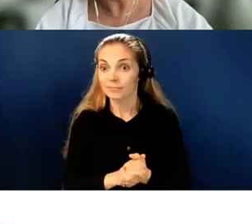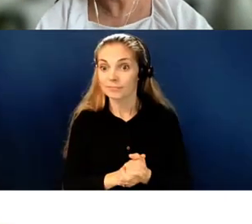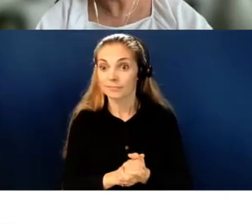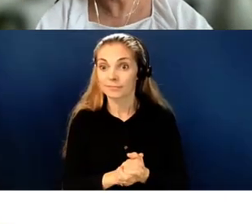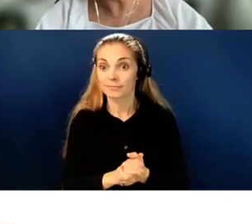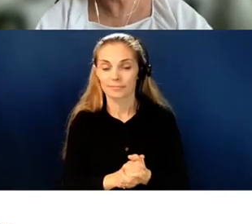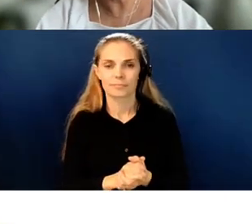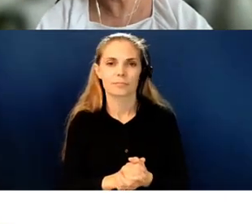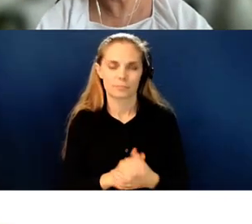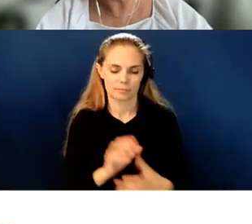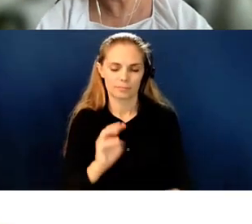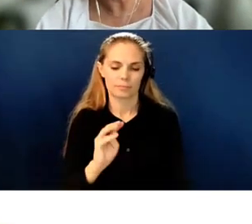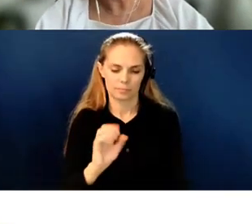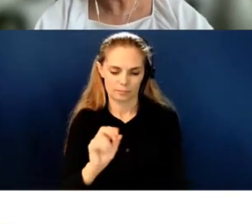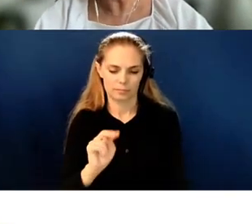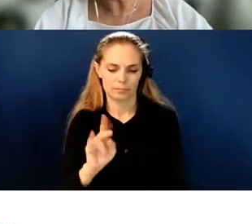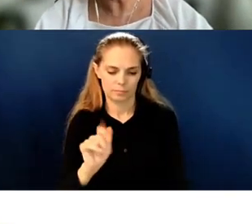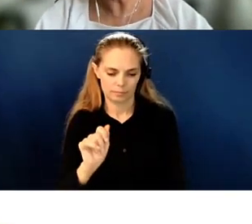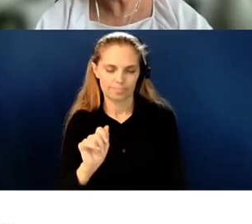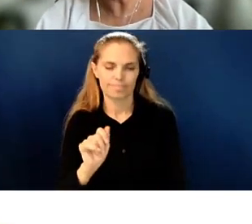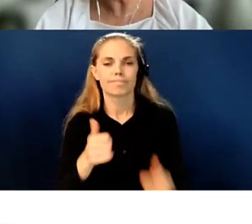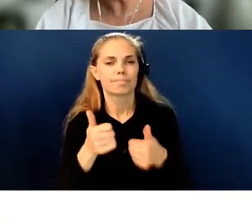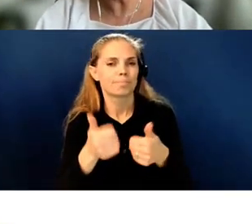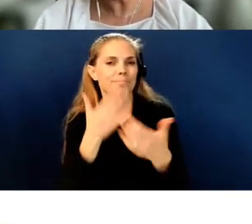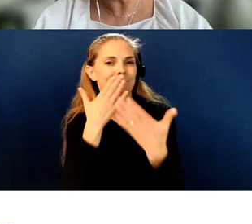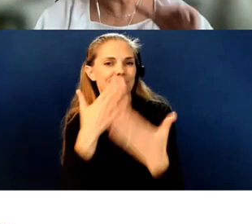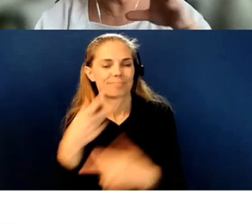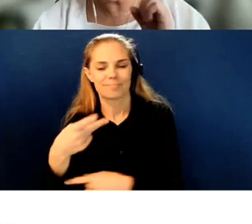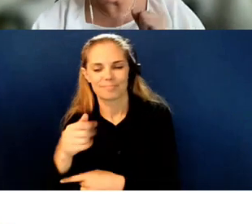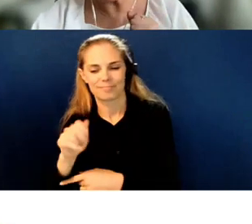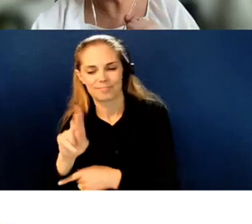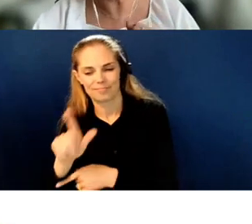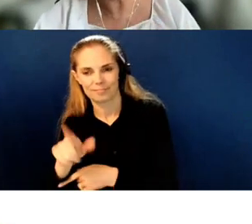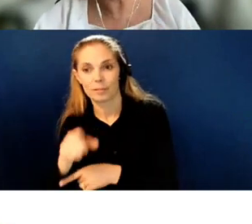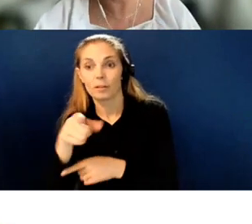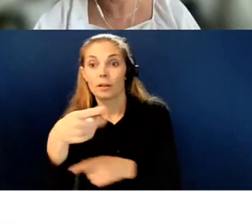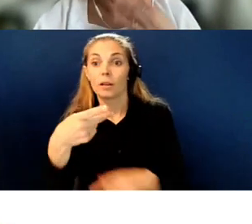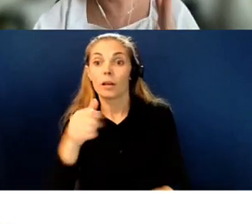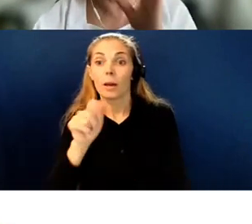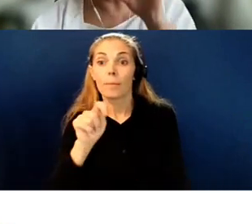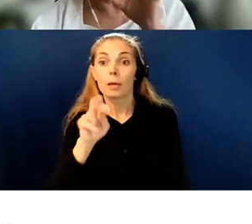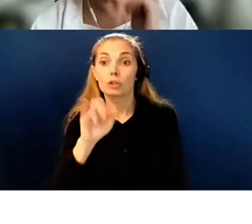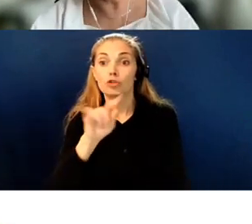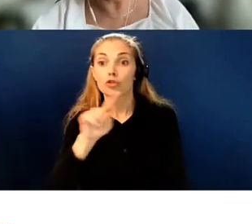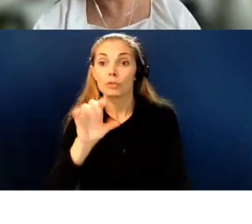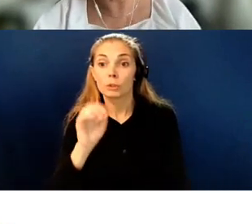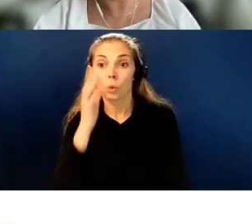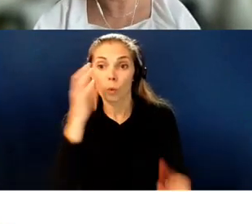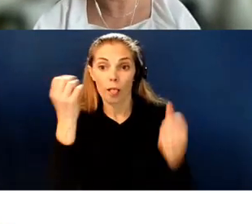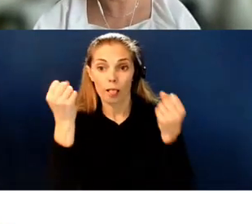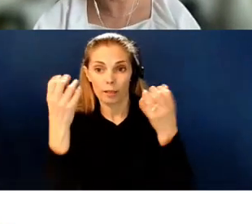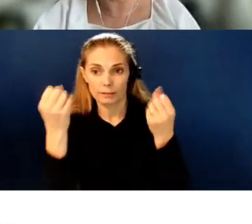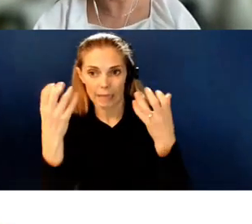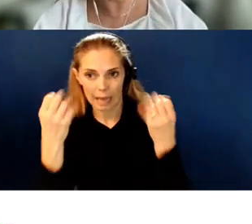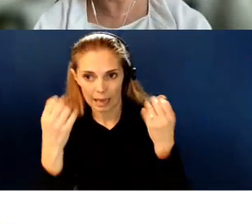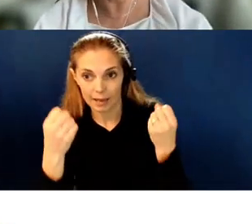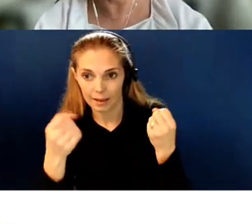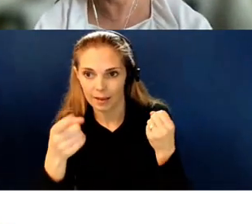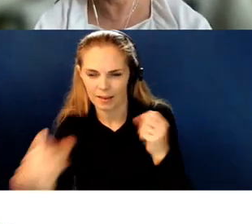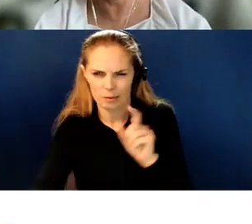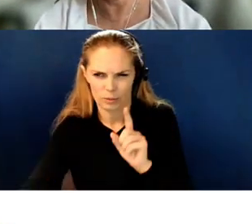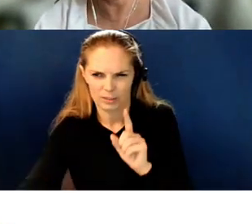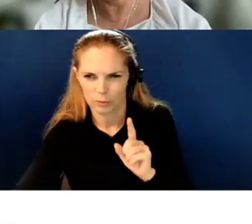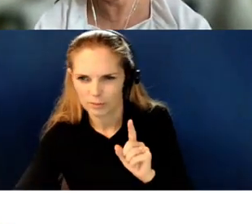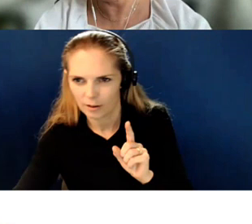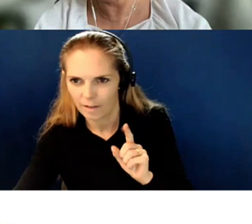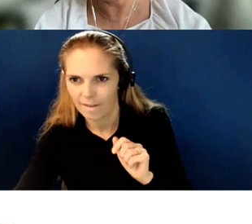Thank you so much, Paul. We have a question from Patricia who wanted to sign the question. So that's why you have the spotlight. We should be able to